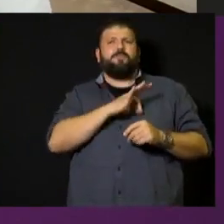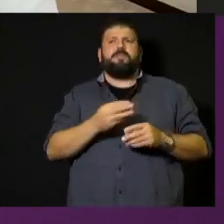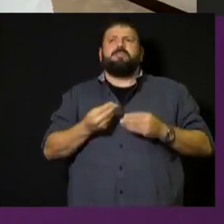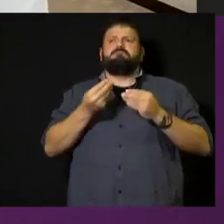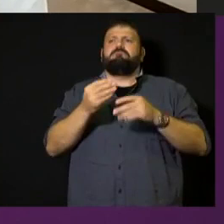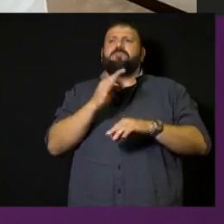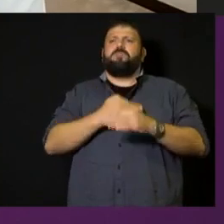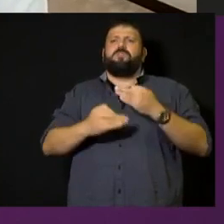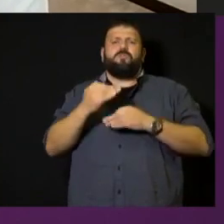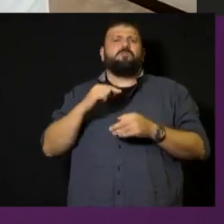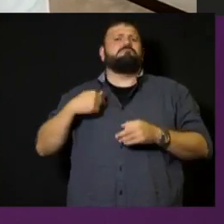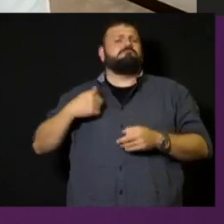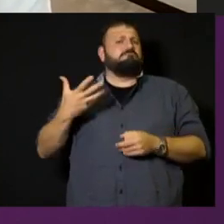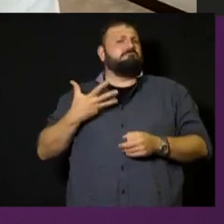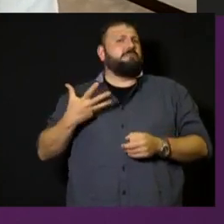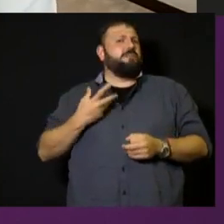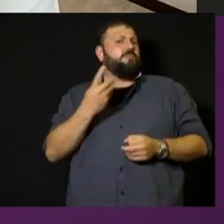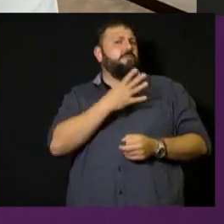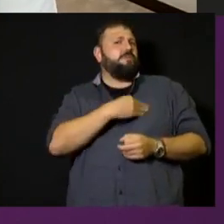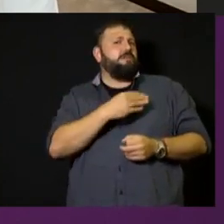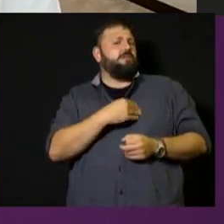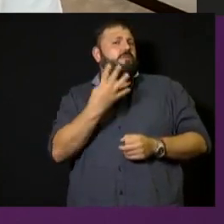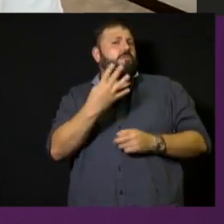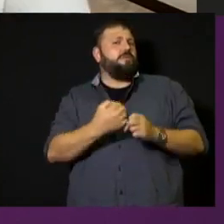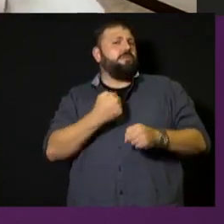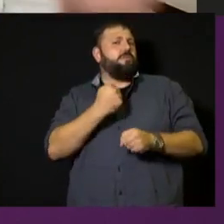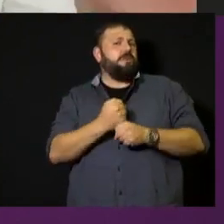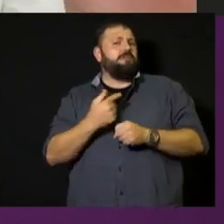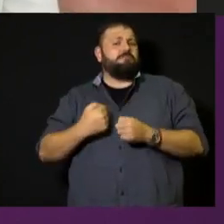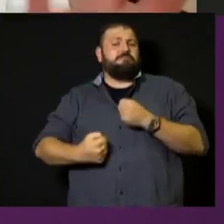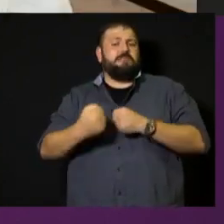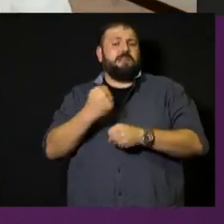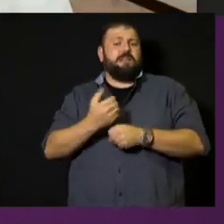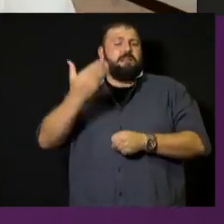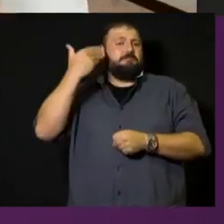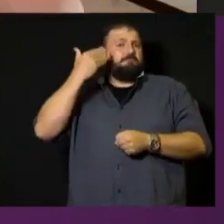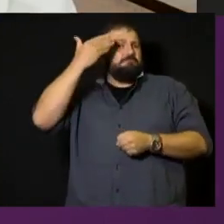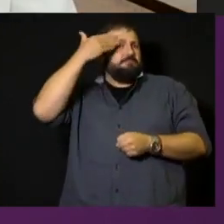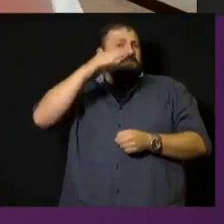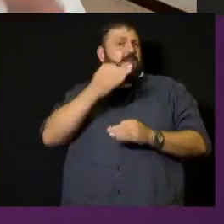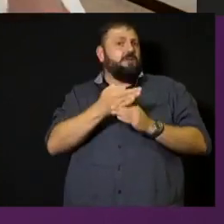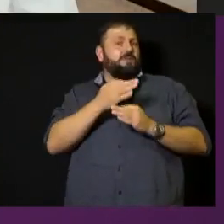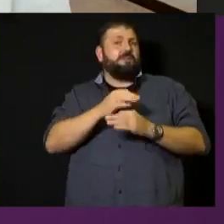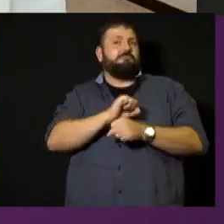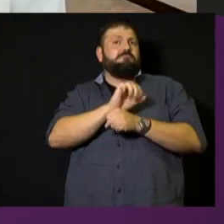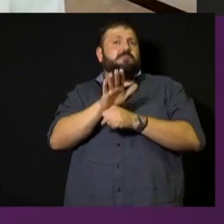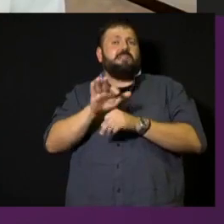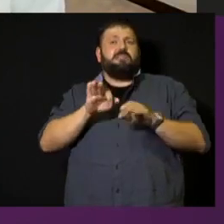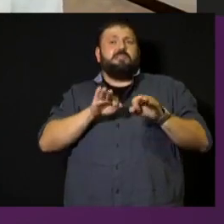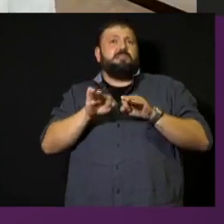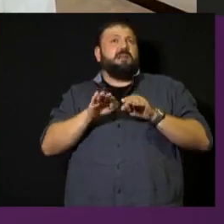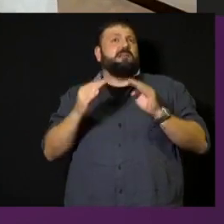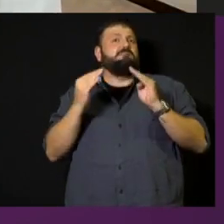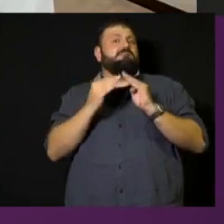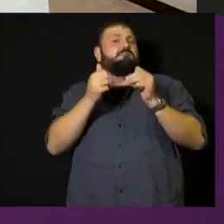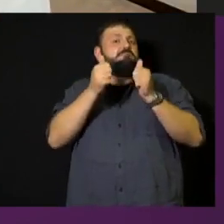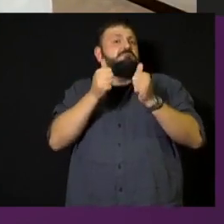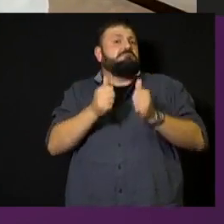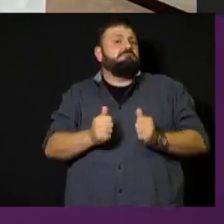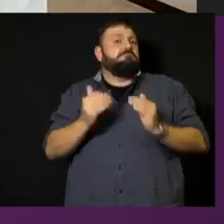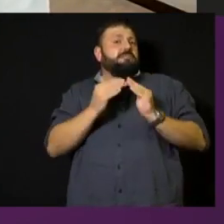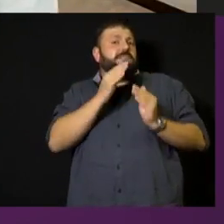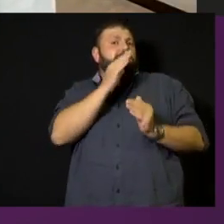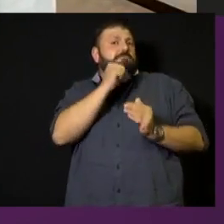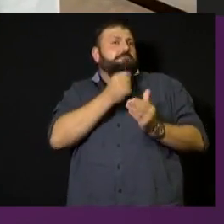to give this extra. I have a boy of 4 years, and last year, in the middle of the pandemic, we were